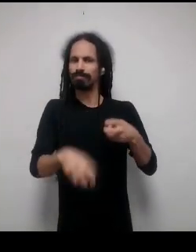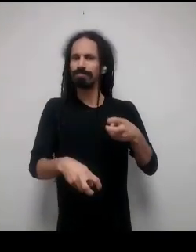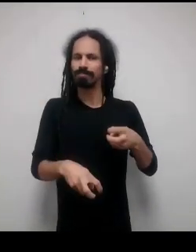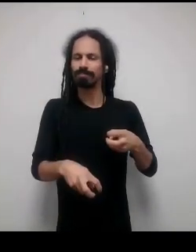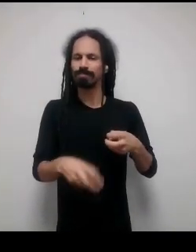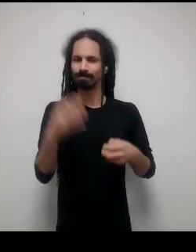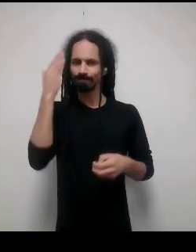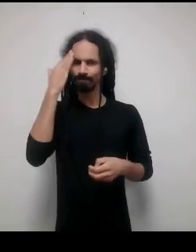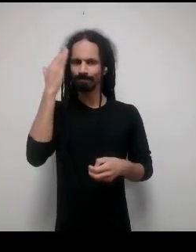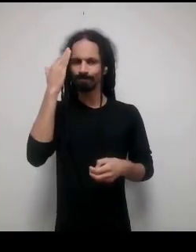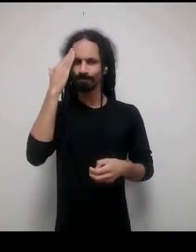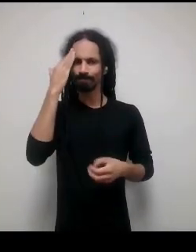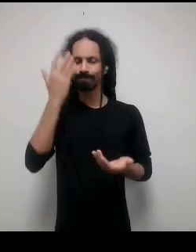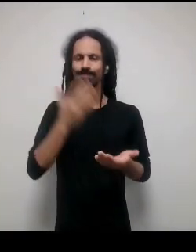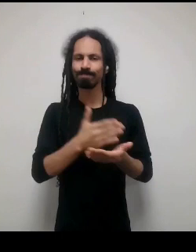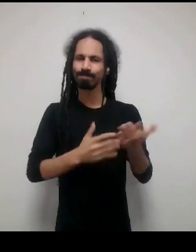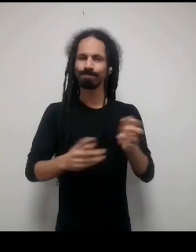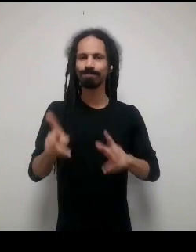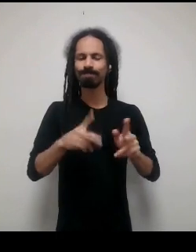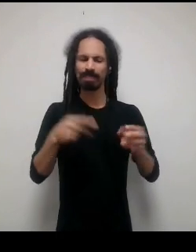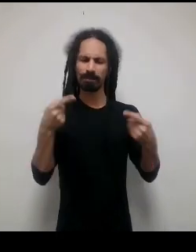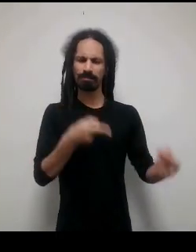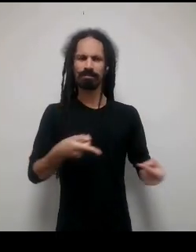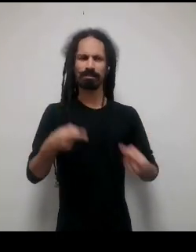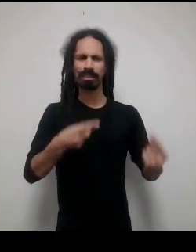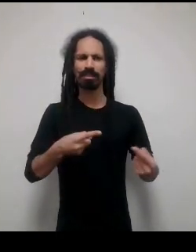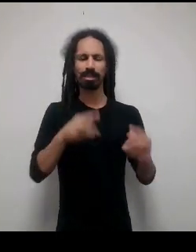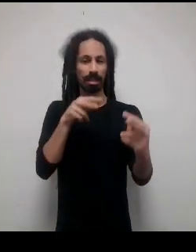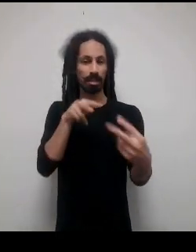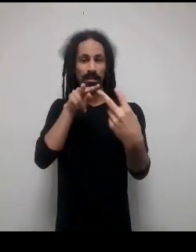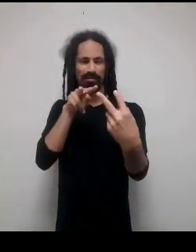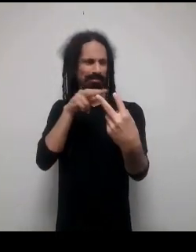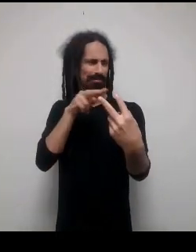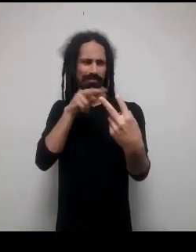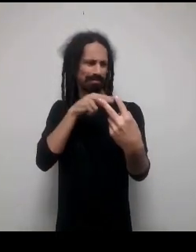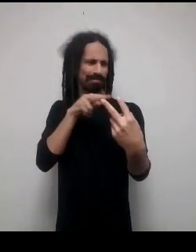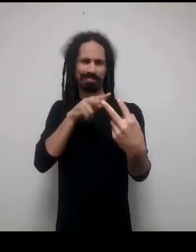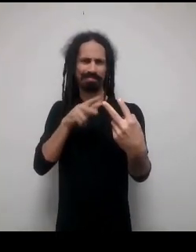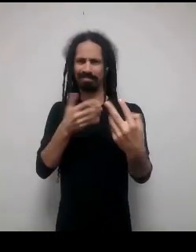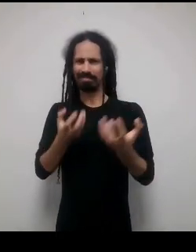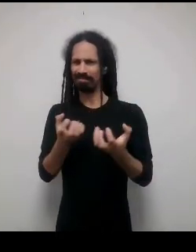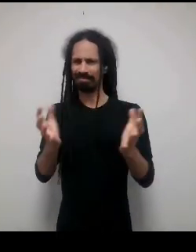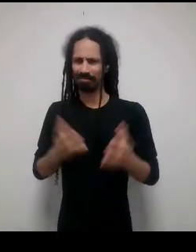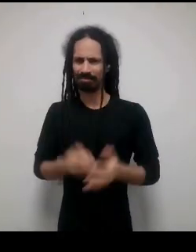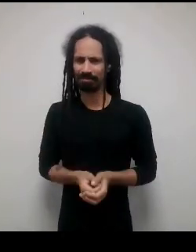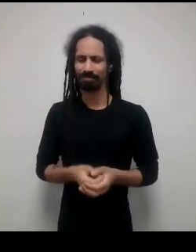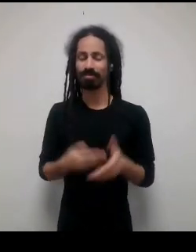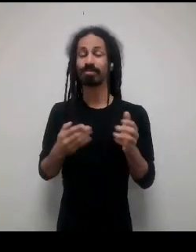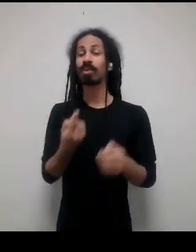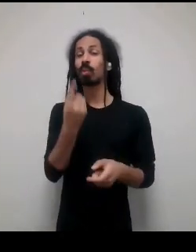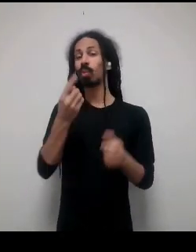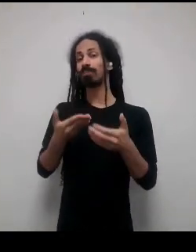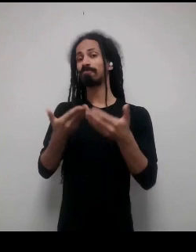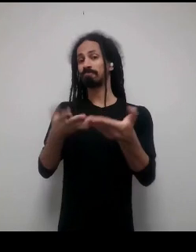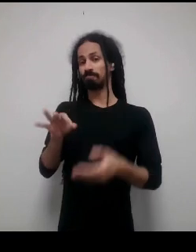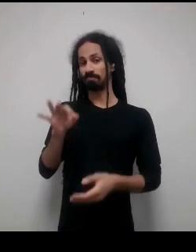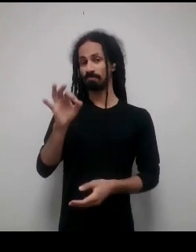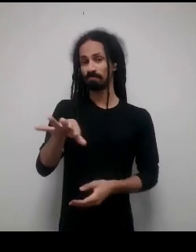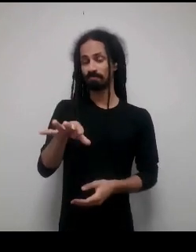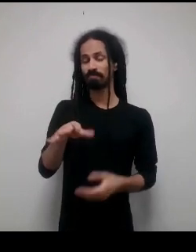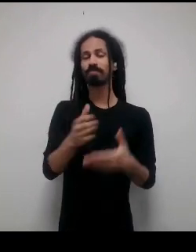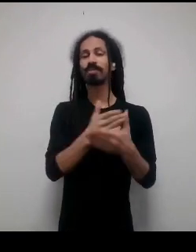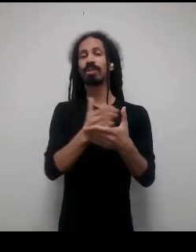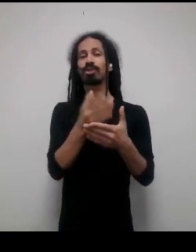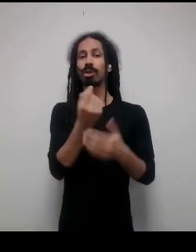for some people, they find it very difficult to look at their audience. One suggestion I would have is to try sharing one thought with